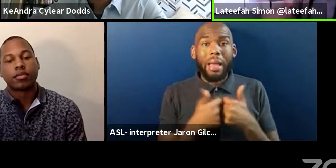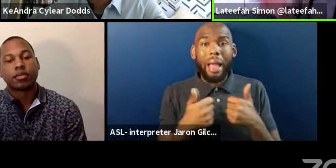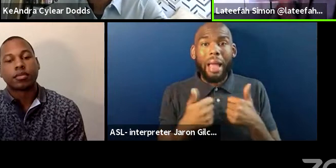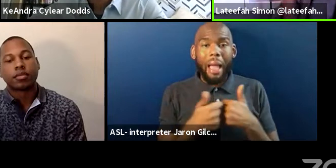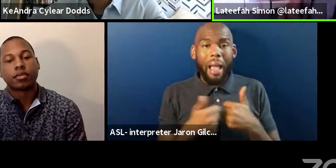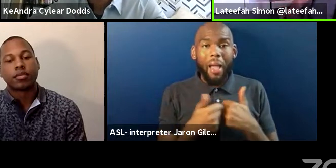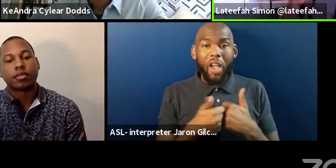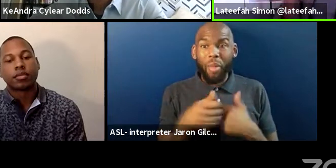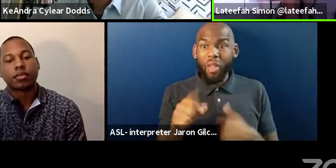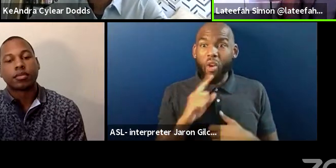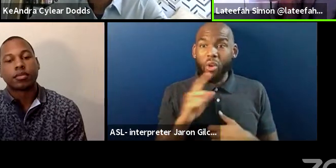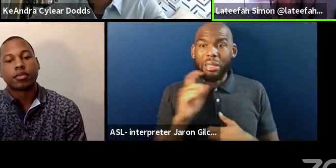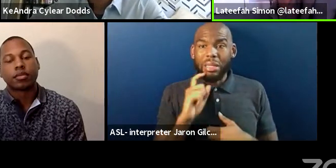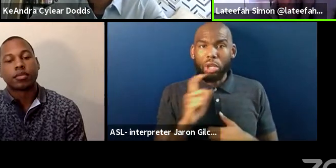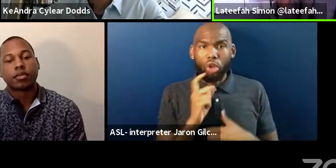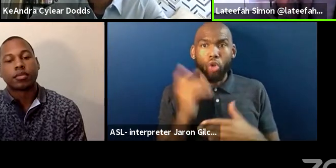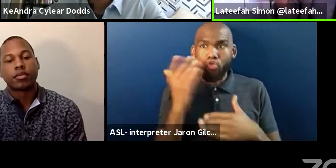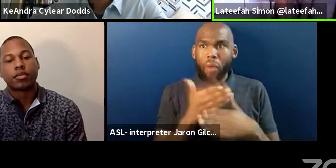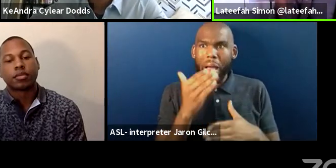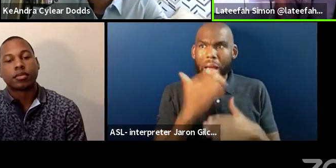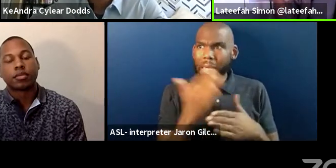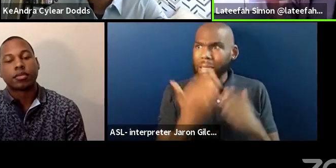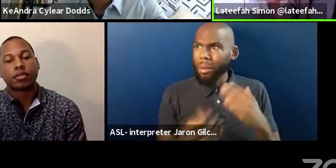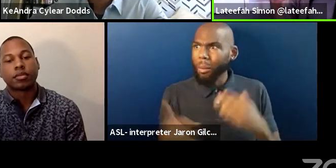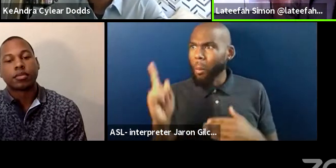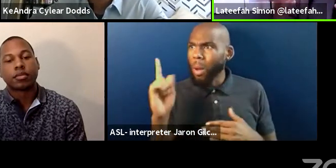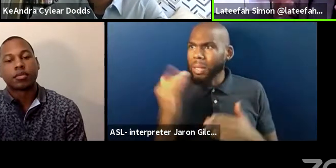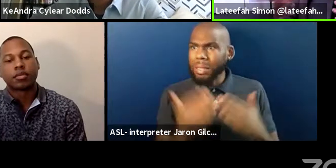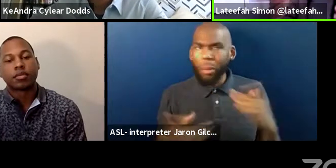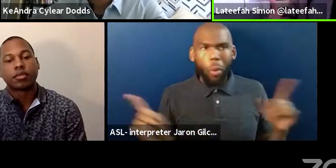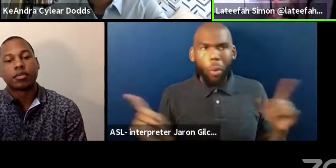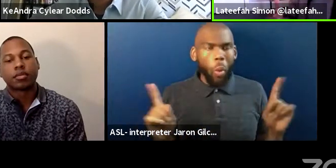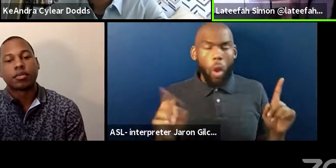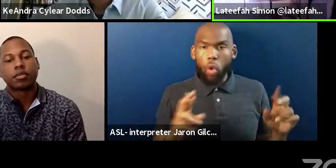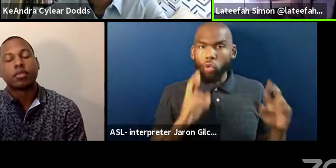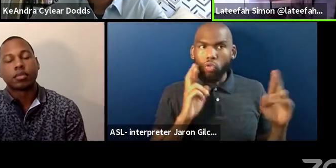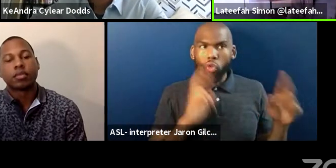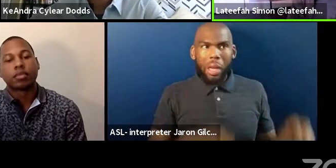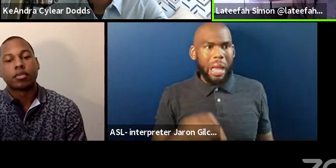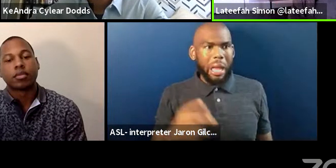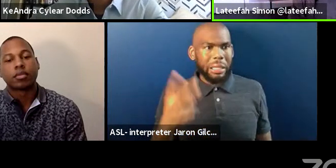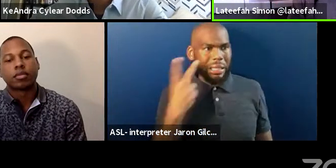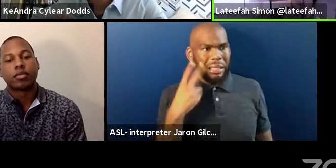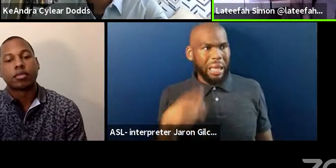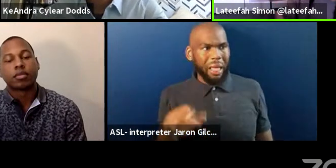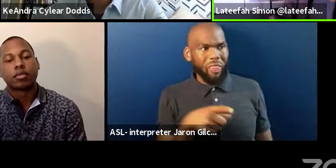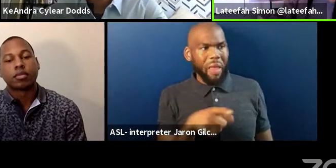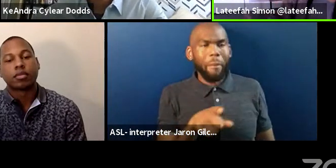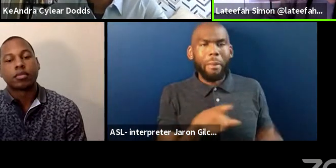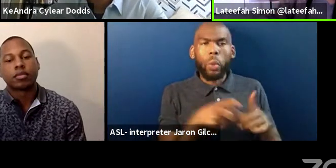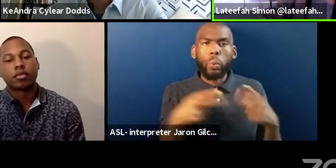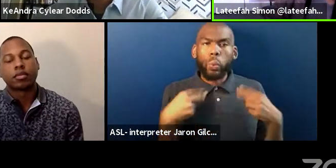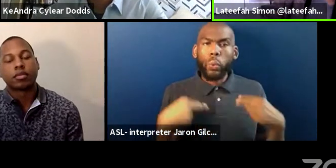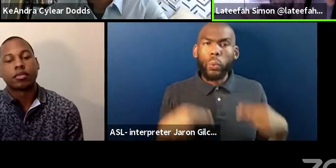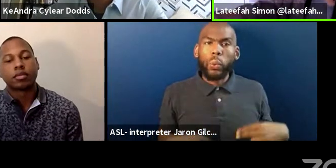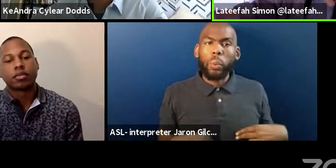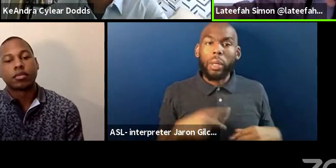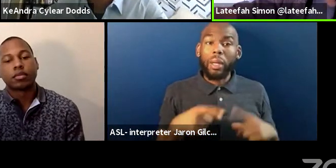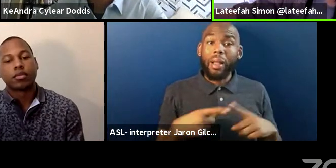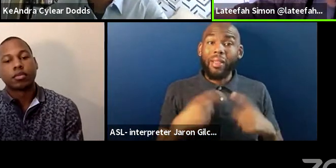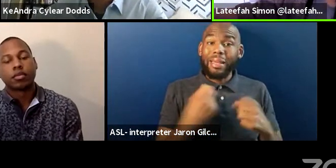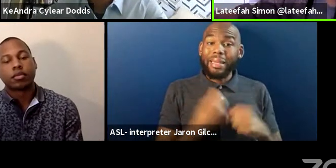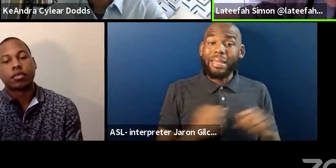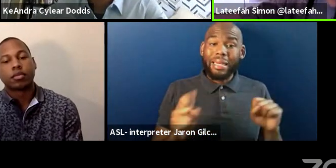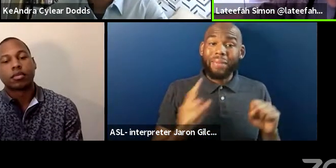sexually harassed and there's somebody somewhere who will react and see them as human, then safety is then better and